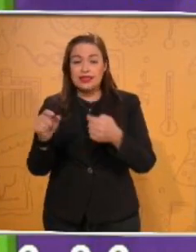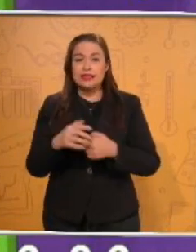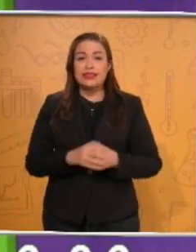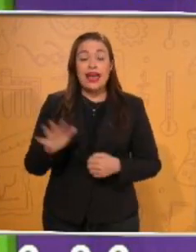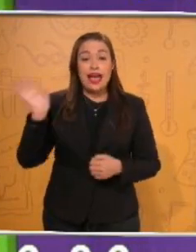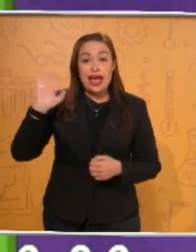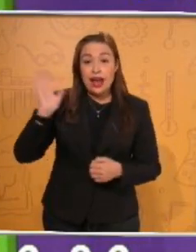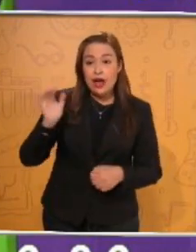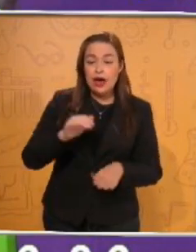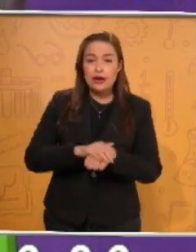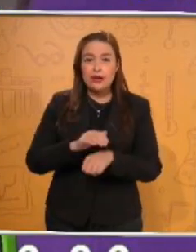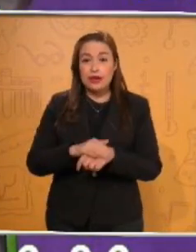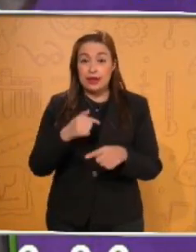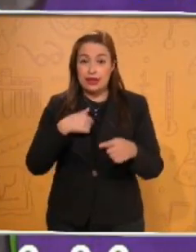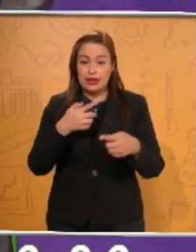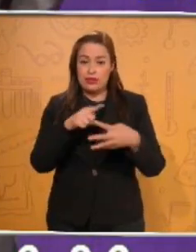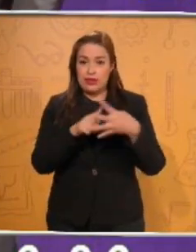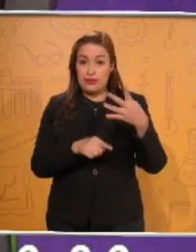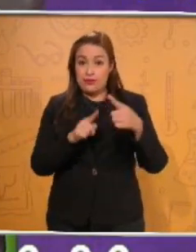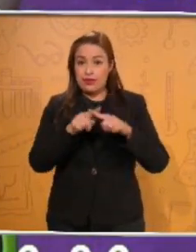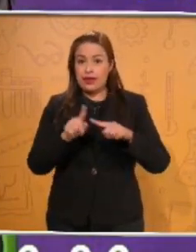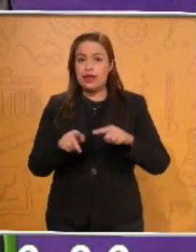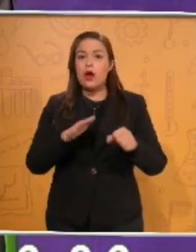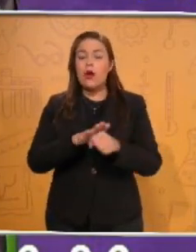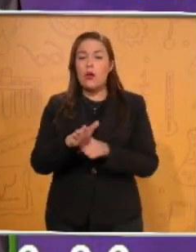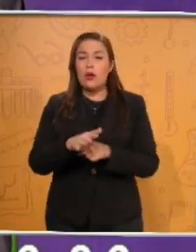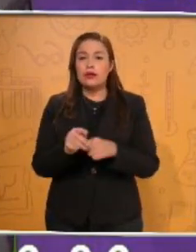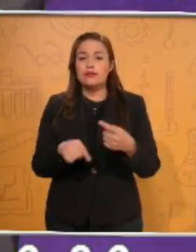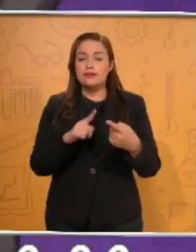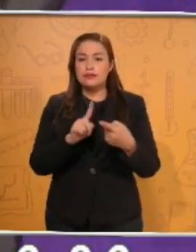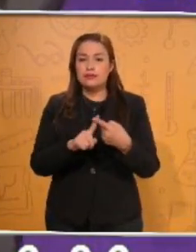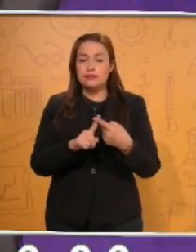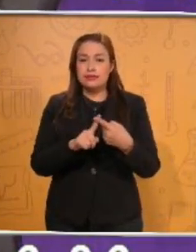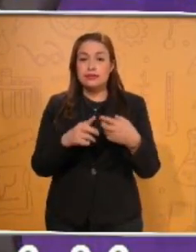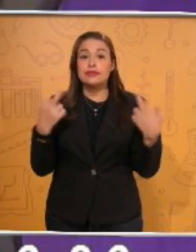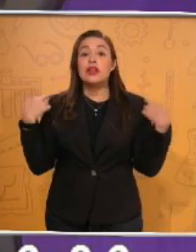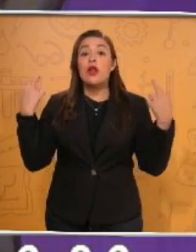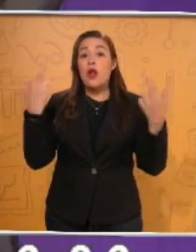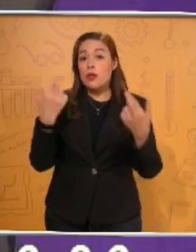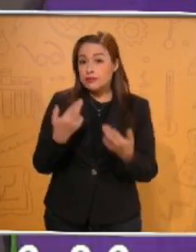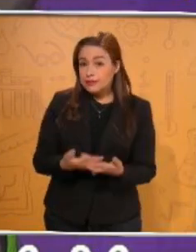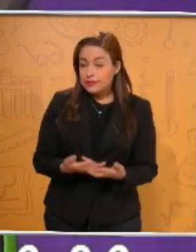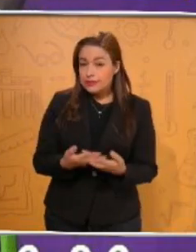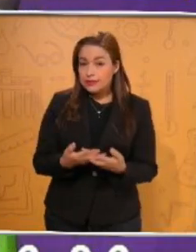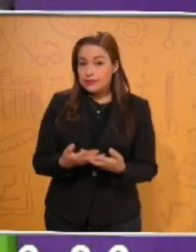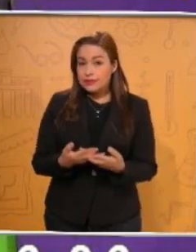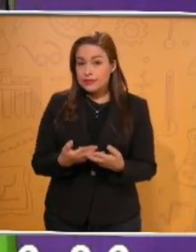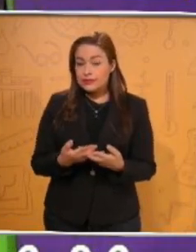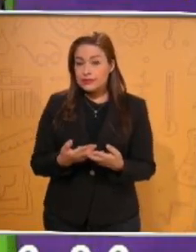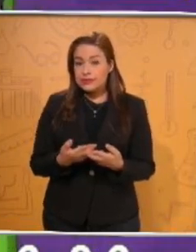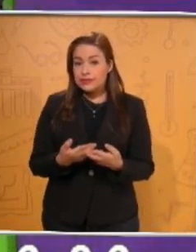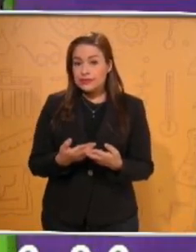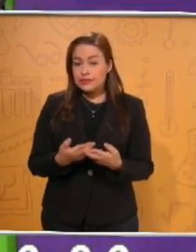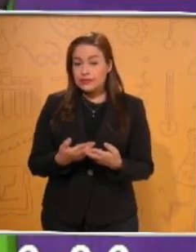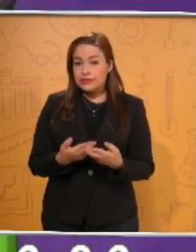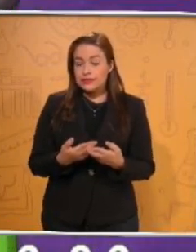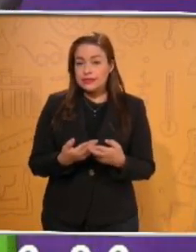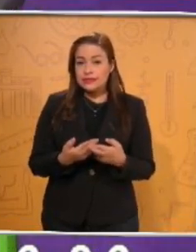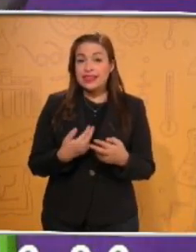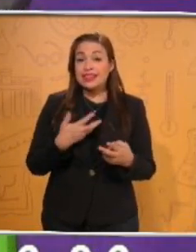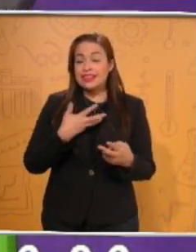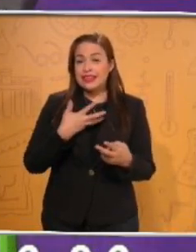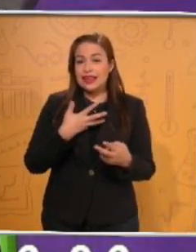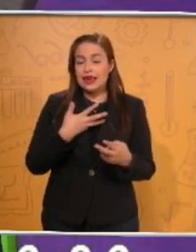song. Then we have the options. Number 4, teachers, their hands to